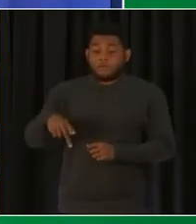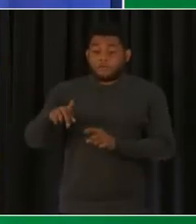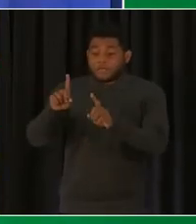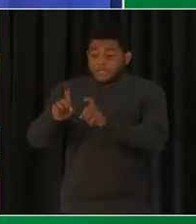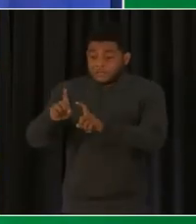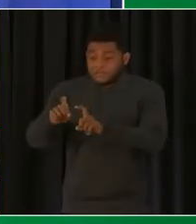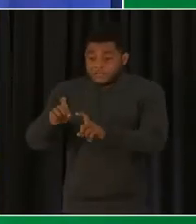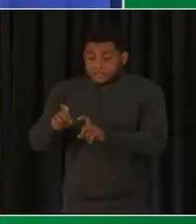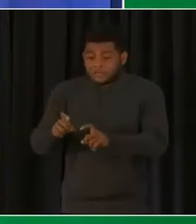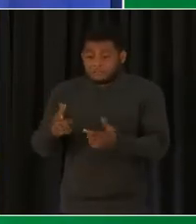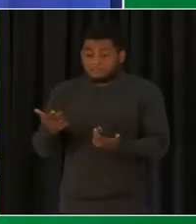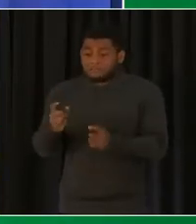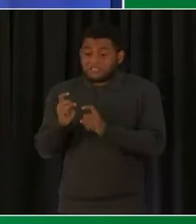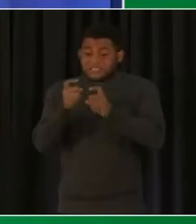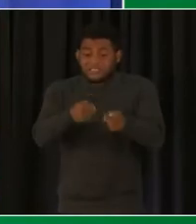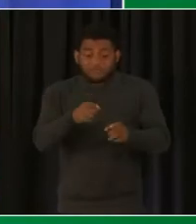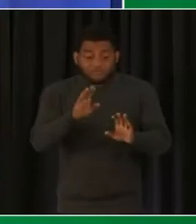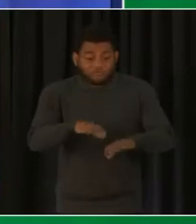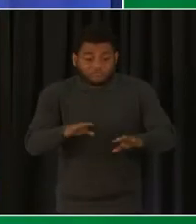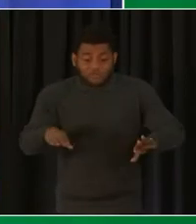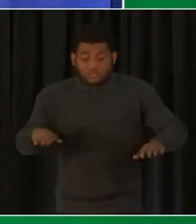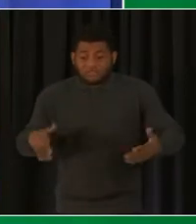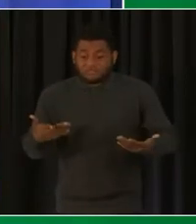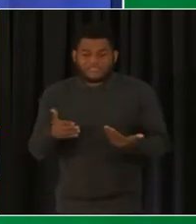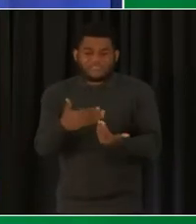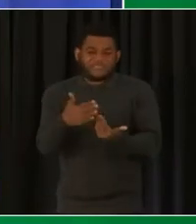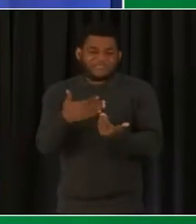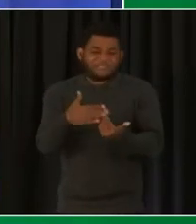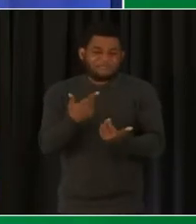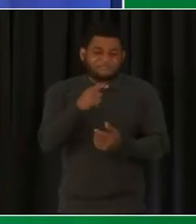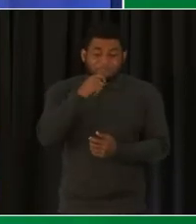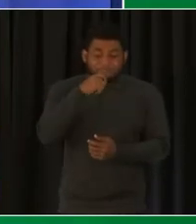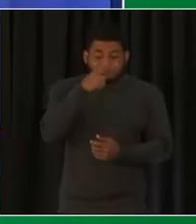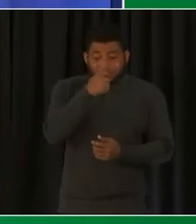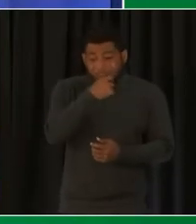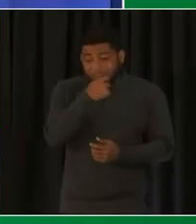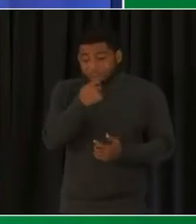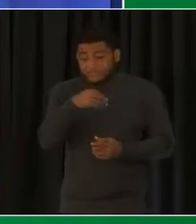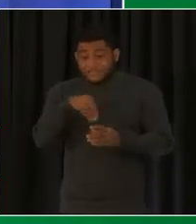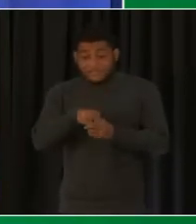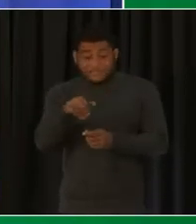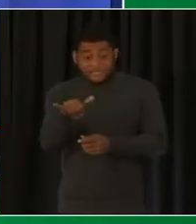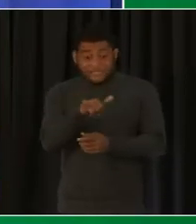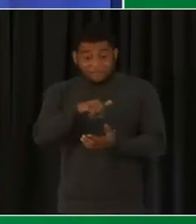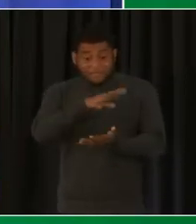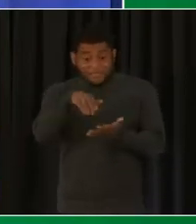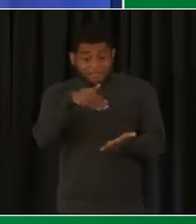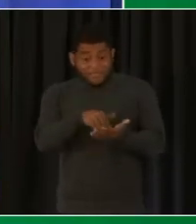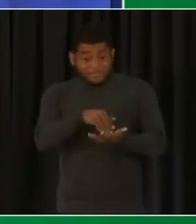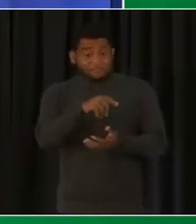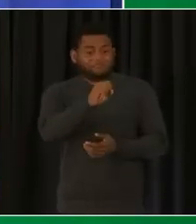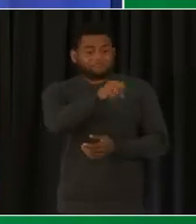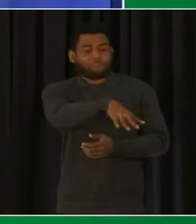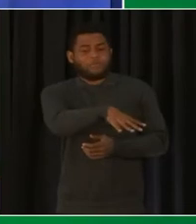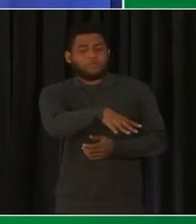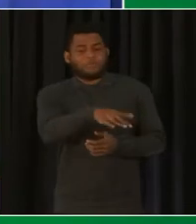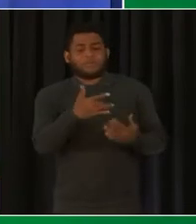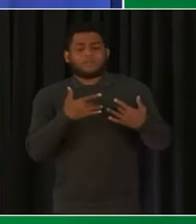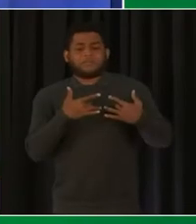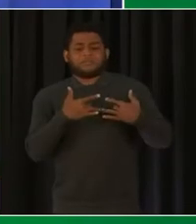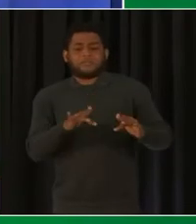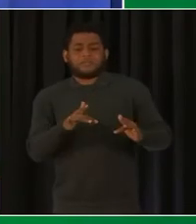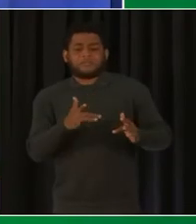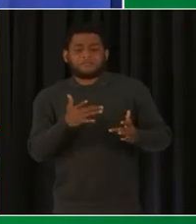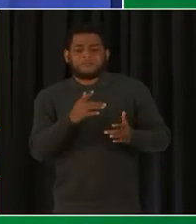yourself, administer one to your child. It's just a simple nasal swab. Drop it right back at that site, and then typically results are